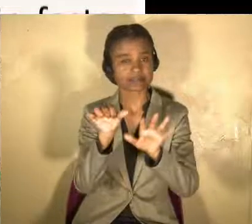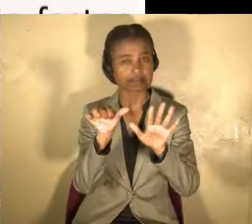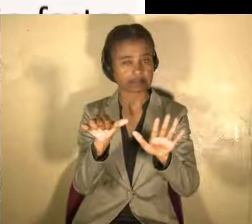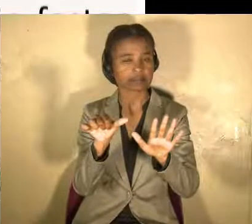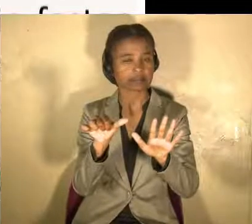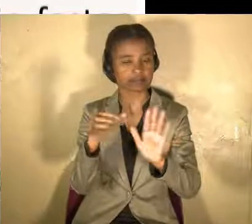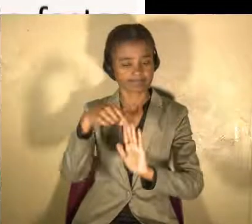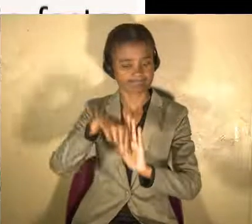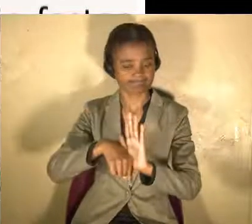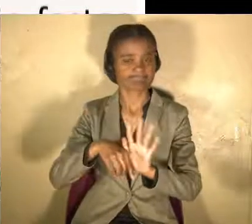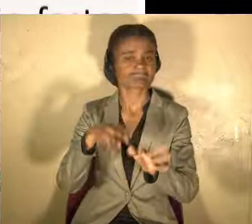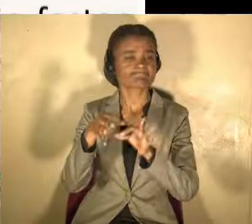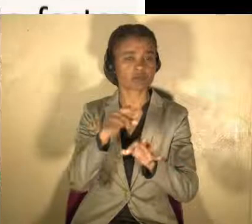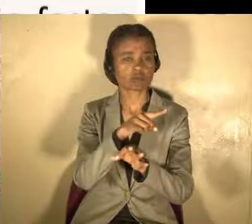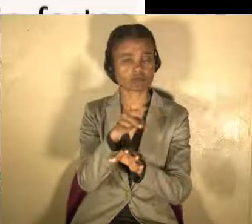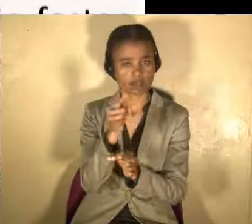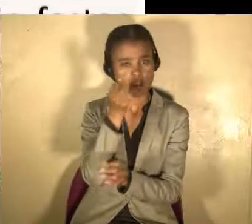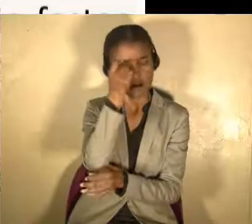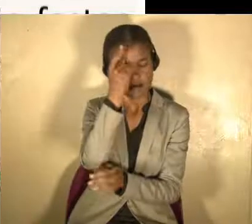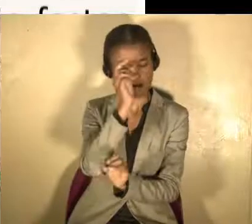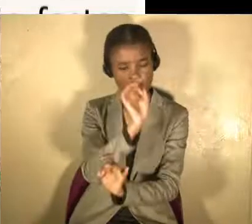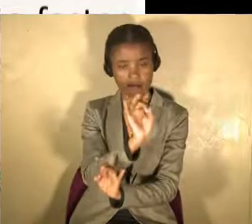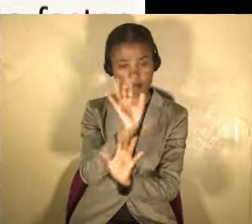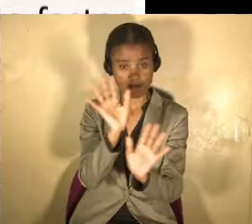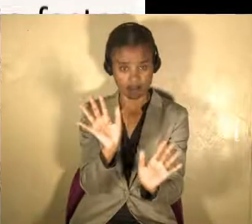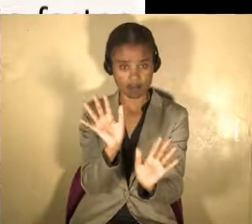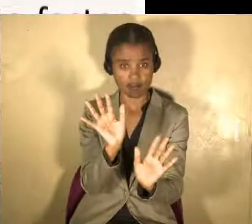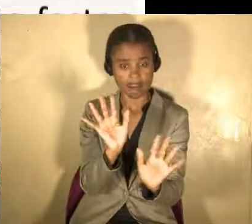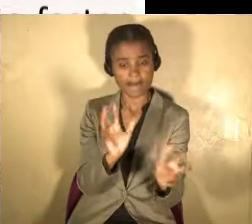of clause 10,